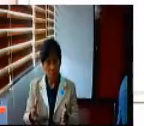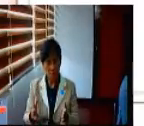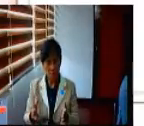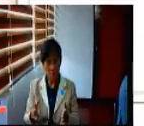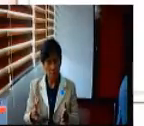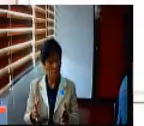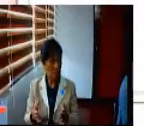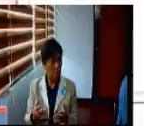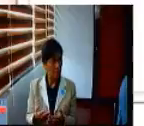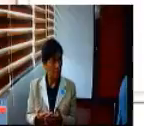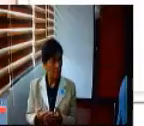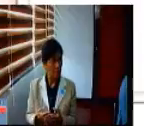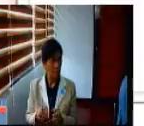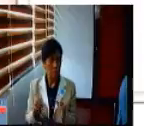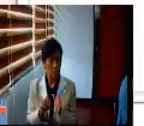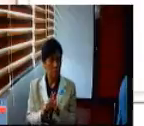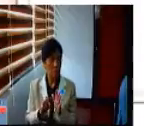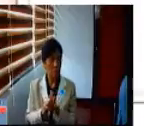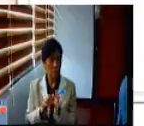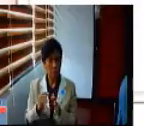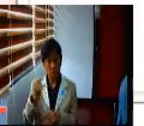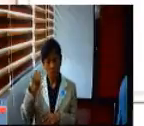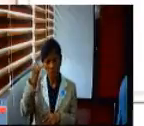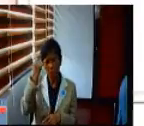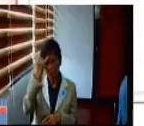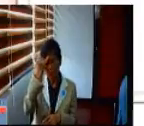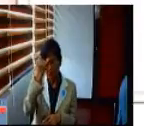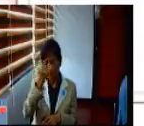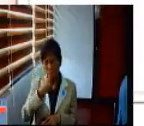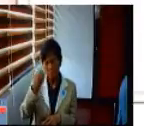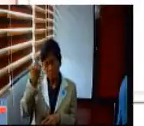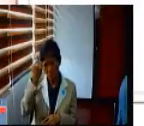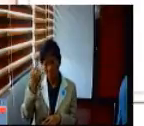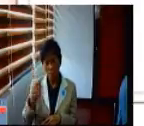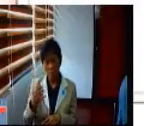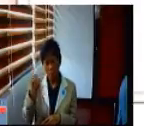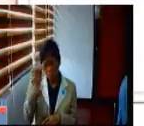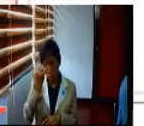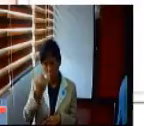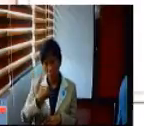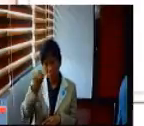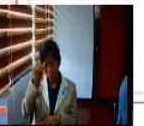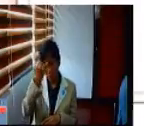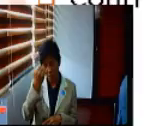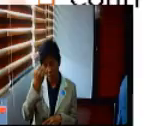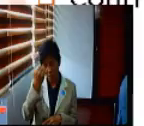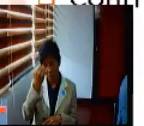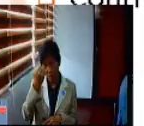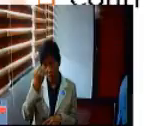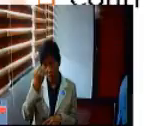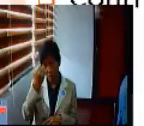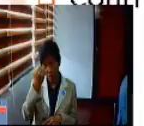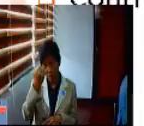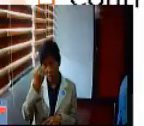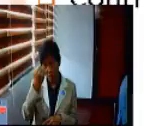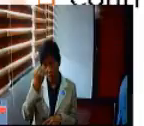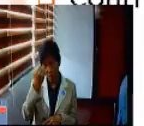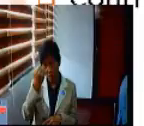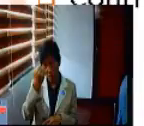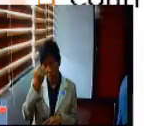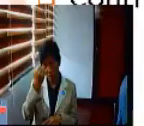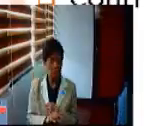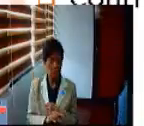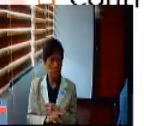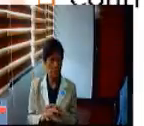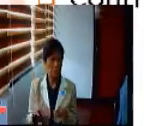who are working in Indonesia, trying to contest that Indonesia is also the center of marine biodiversity. But based